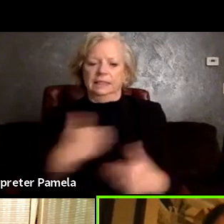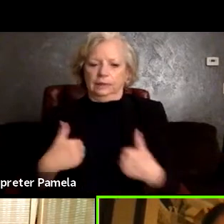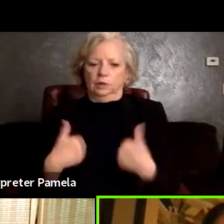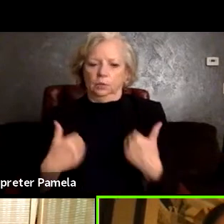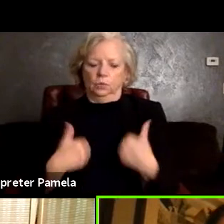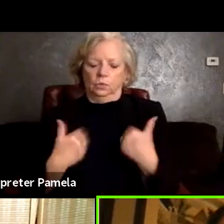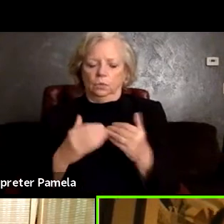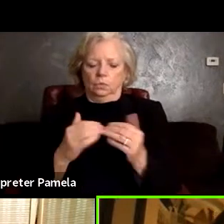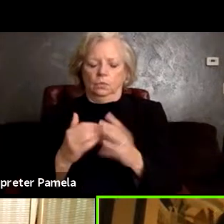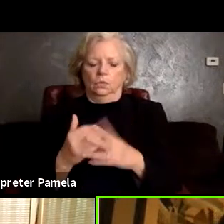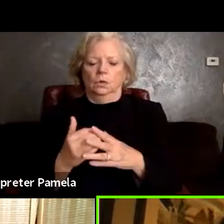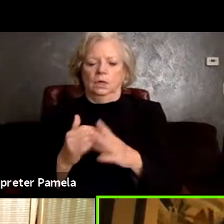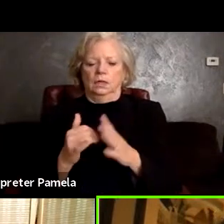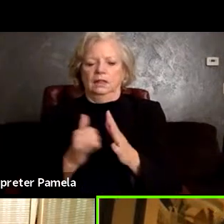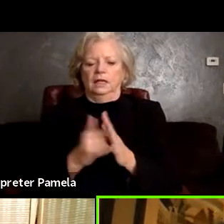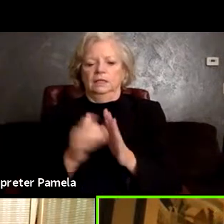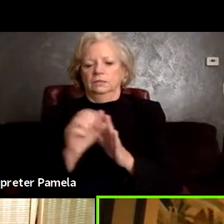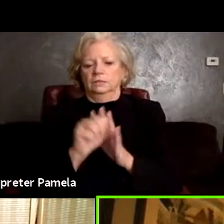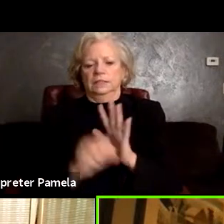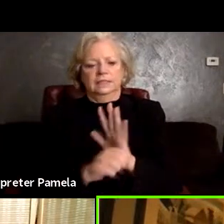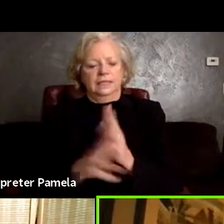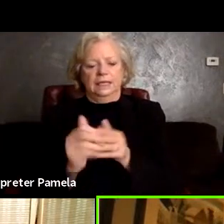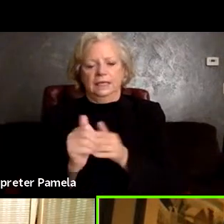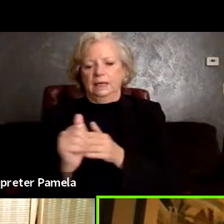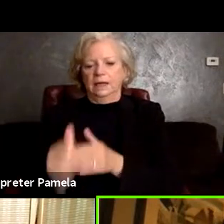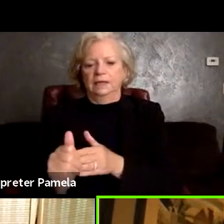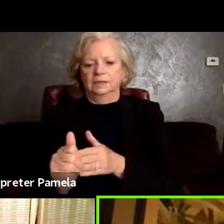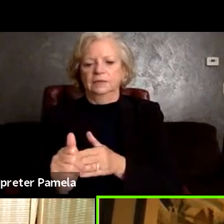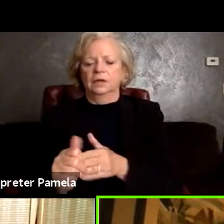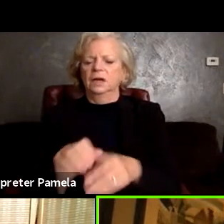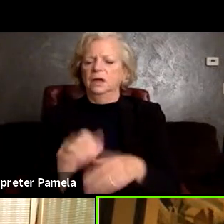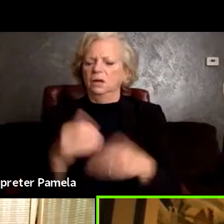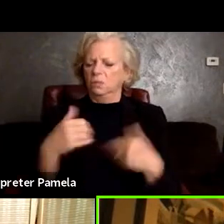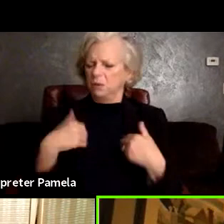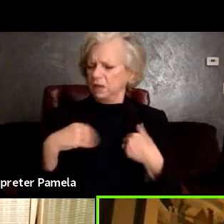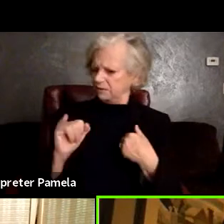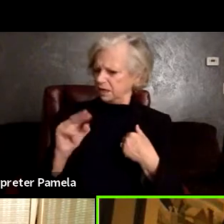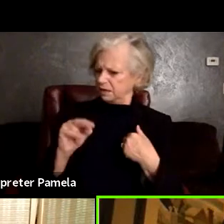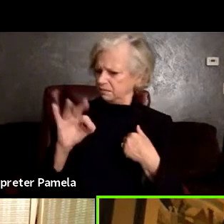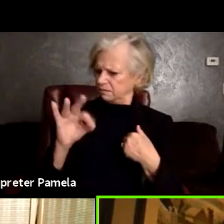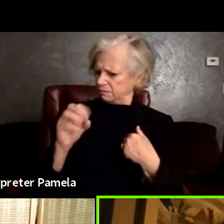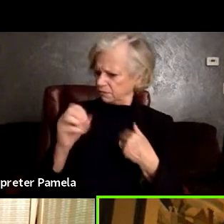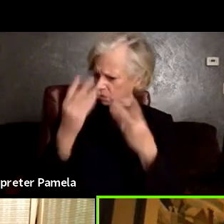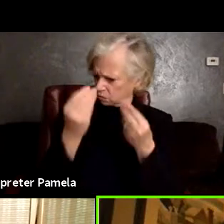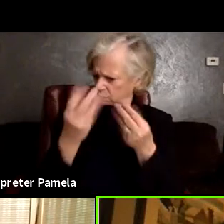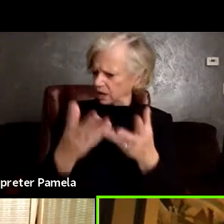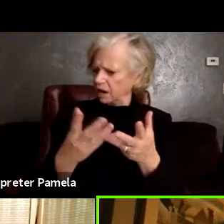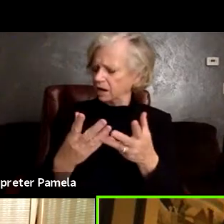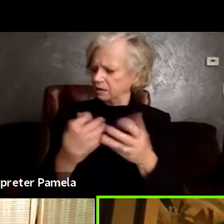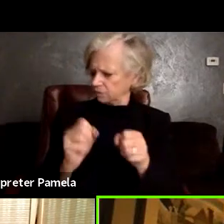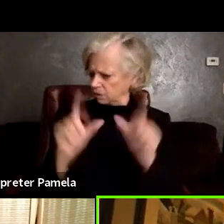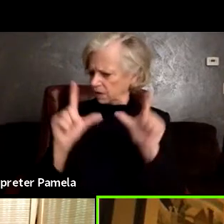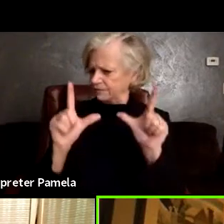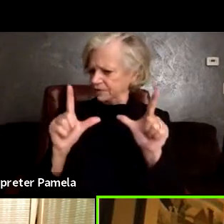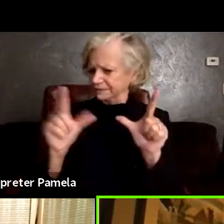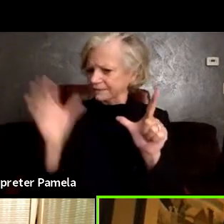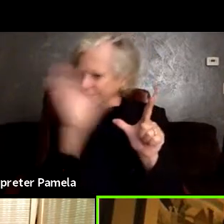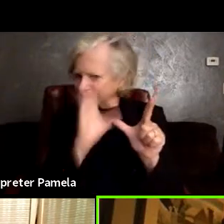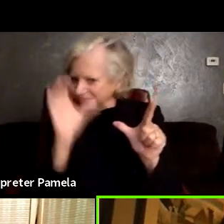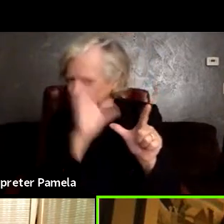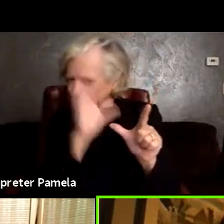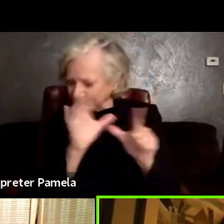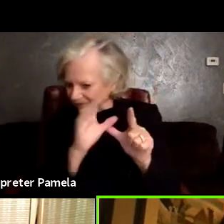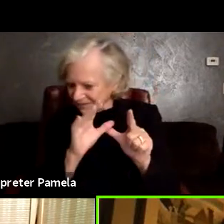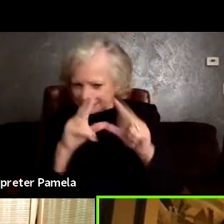with the state guidance around that. And we have an infographic that I was trying to look for to share with you that I can't seem to find. So it's where if you have